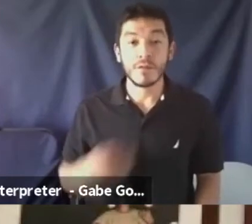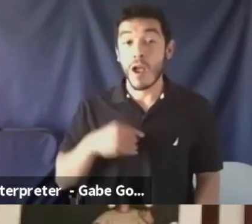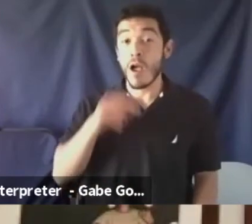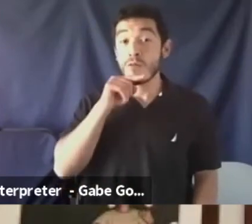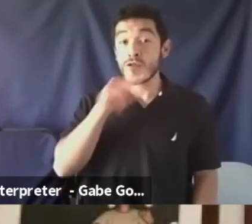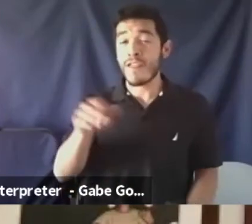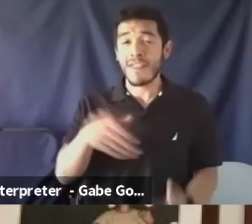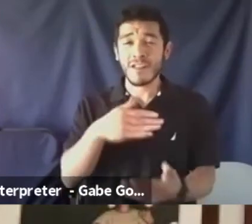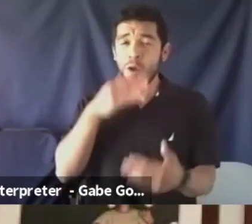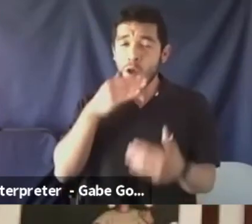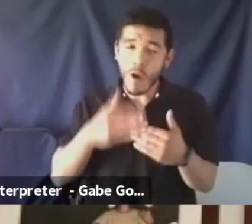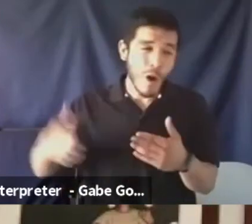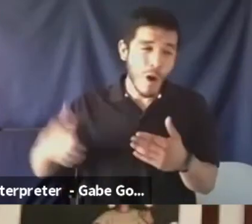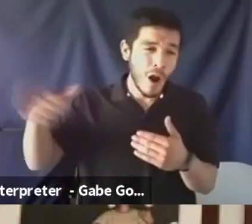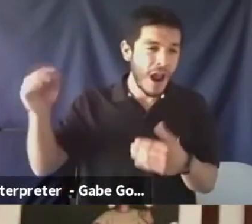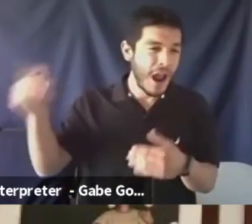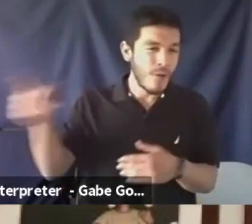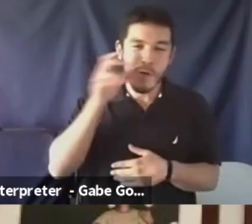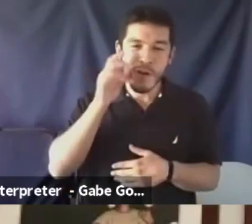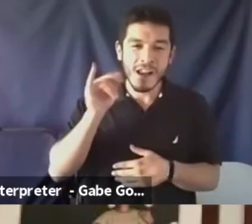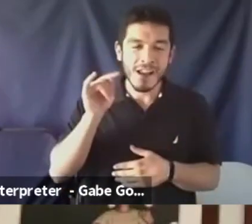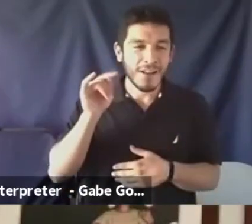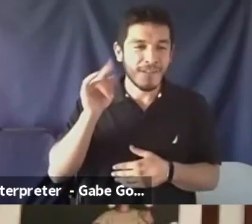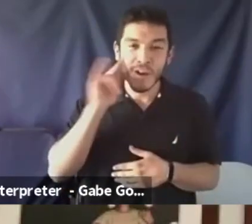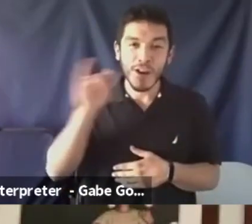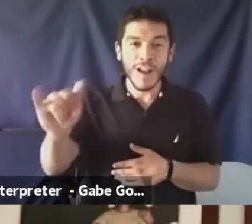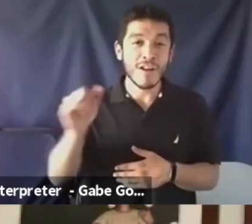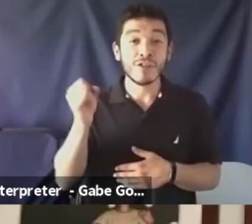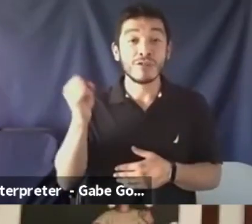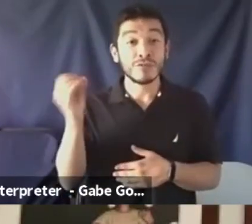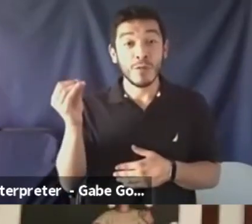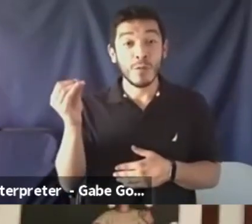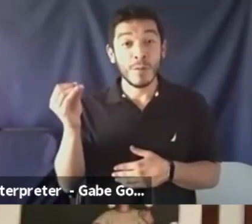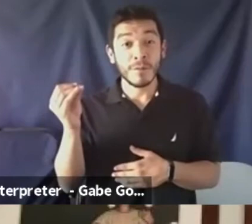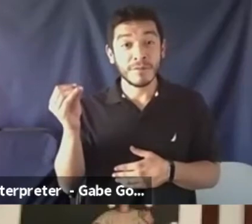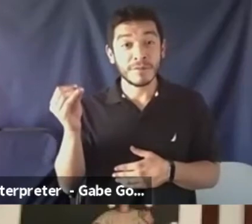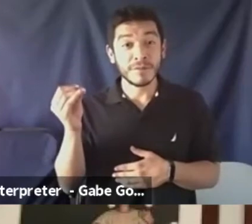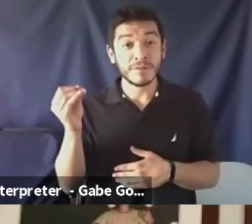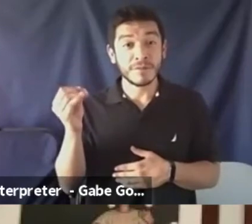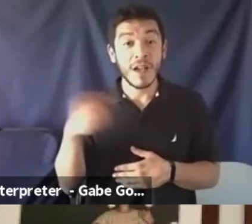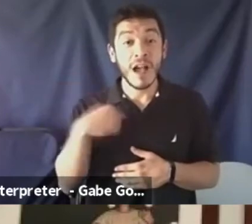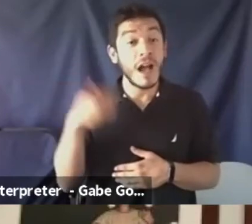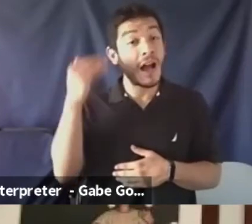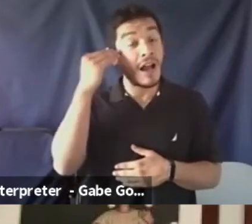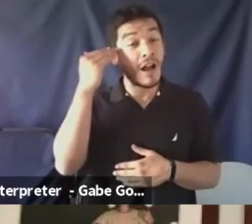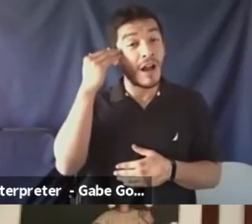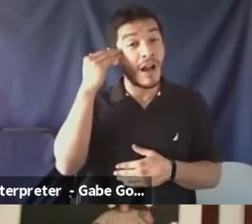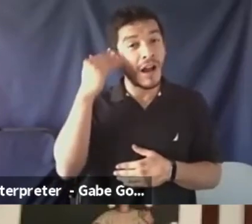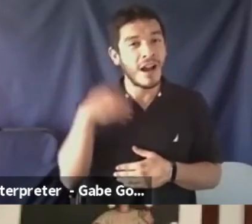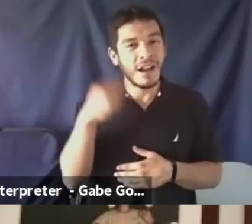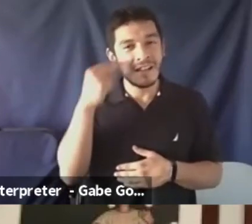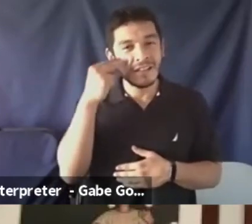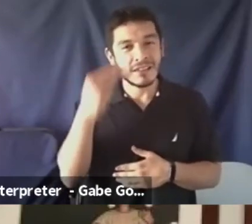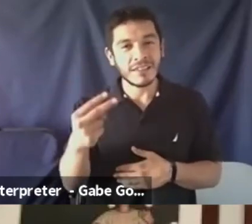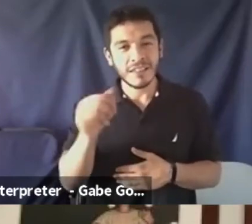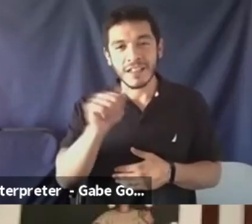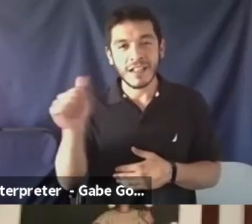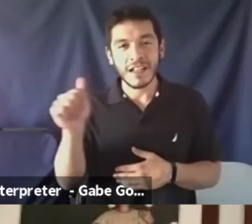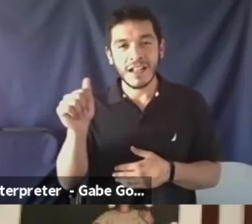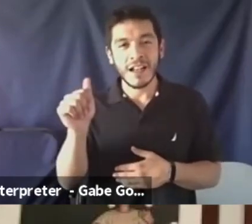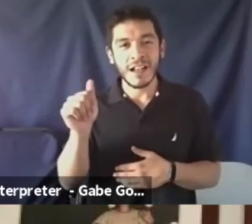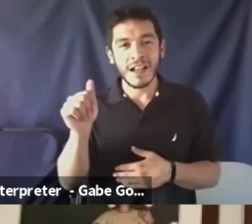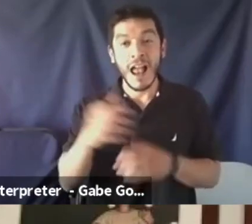on, and we'll be hearing it, forever. So I know I see a burst